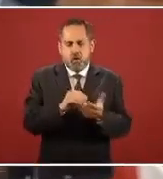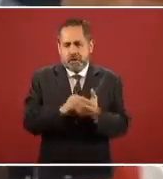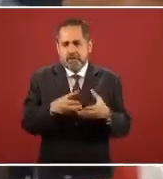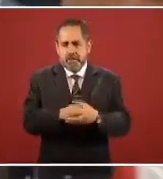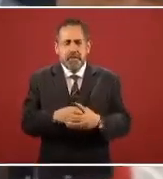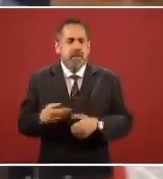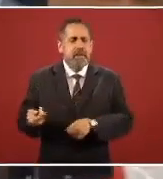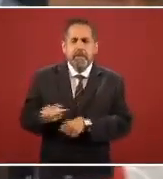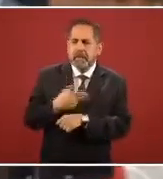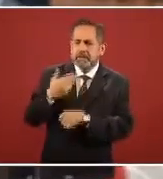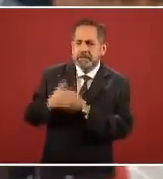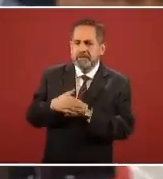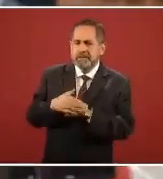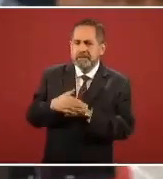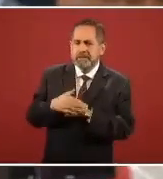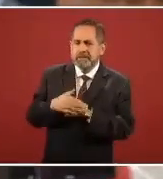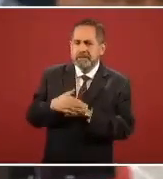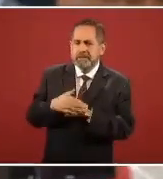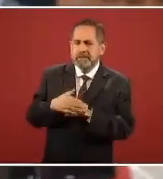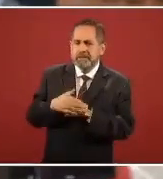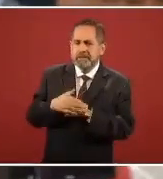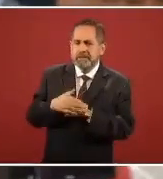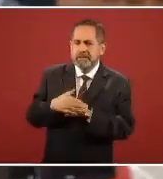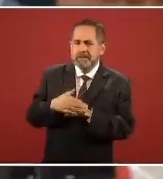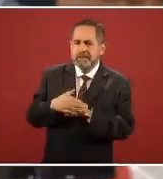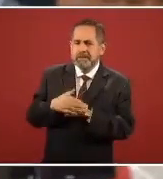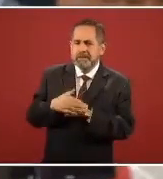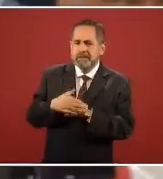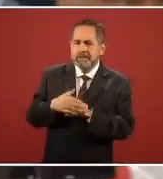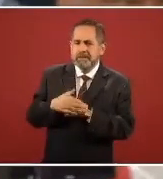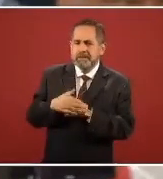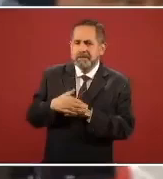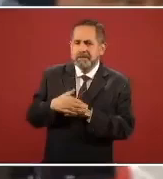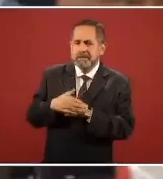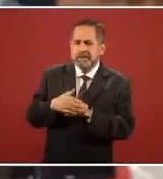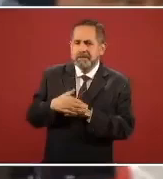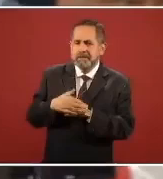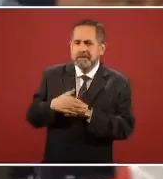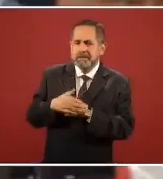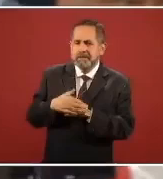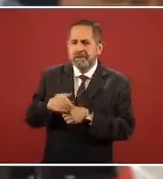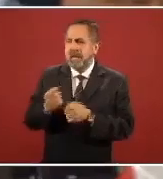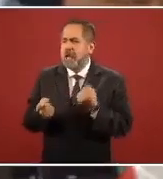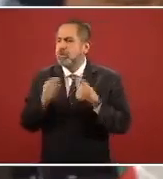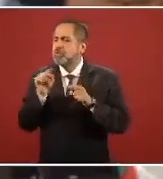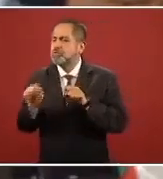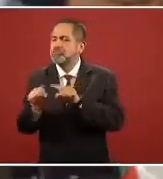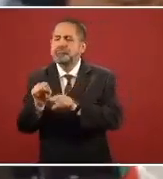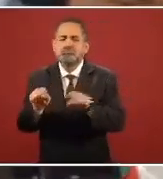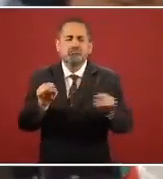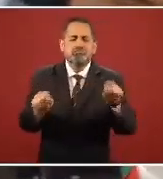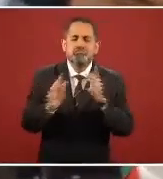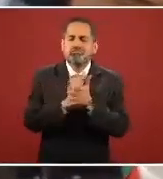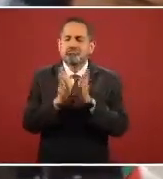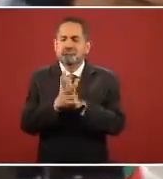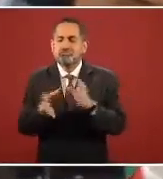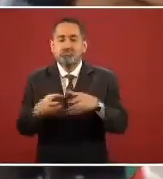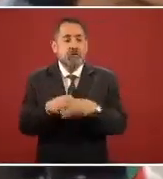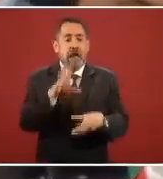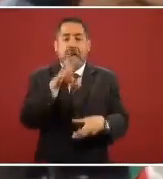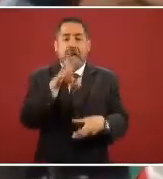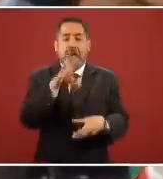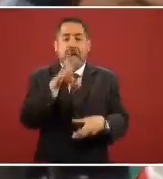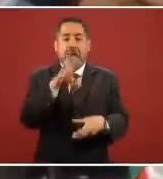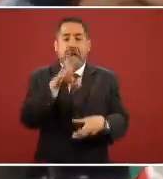¿qué va a pasar con esta mafia? I want to ask you, what is going to happen with this mafia? Está dentro de Pemex